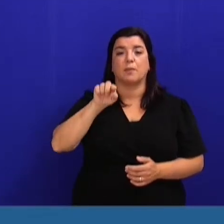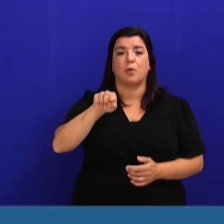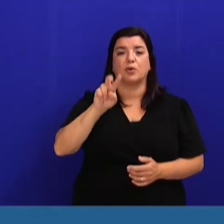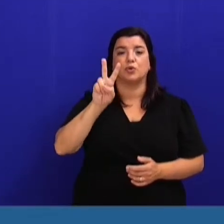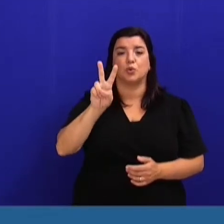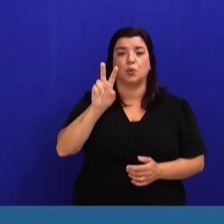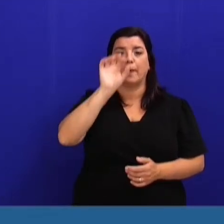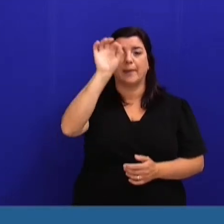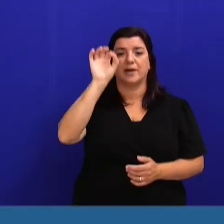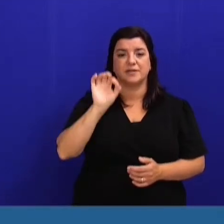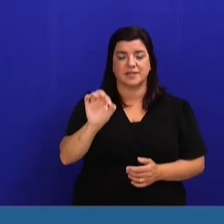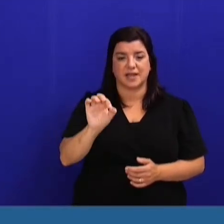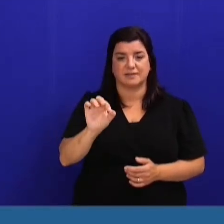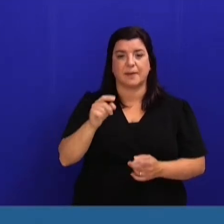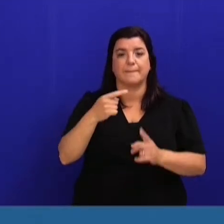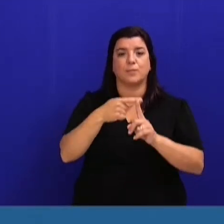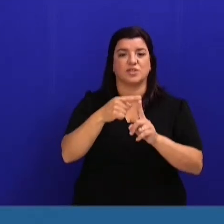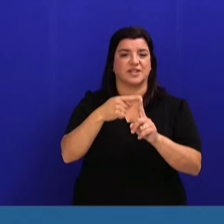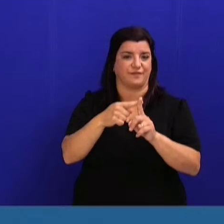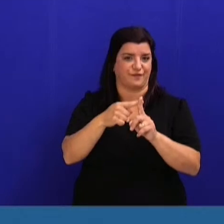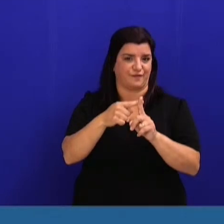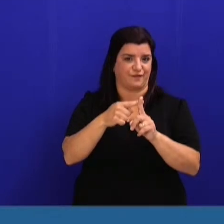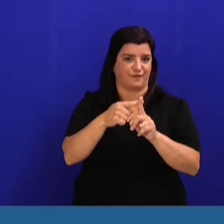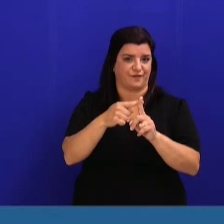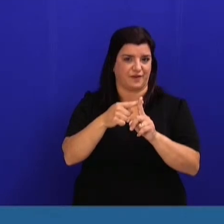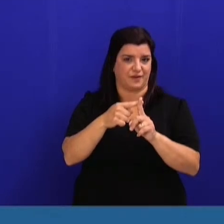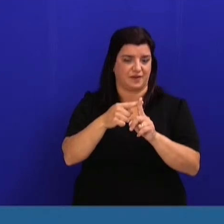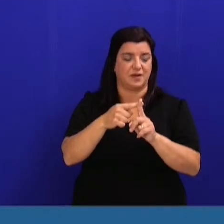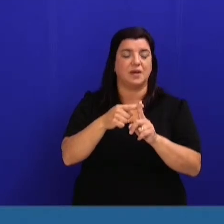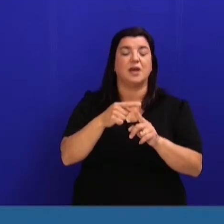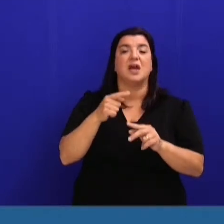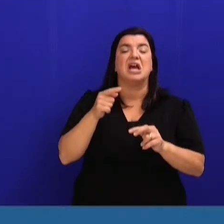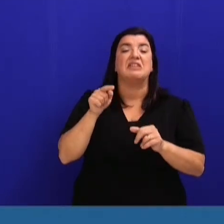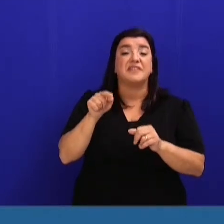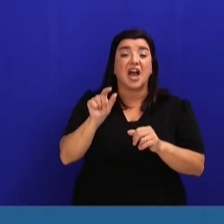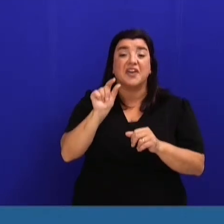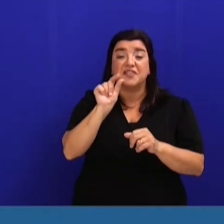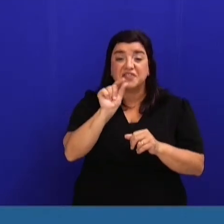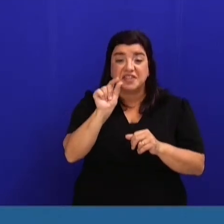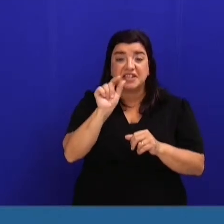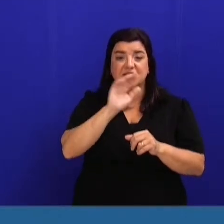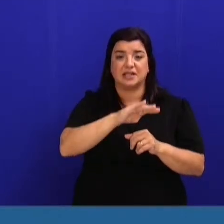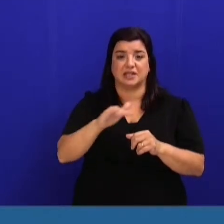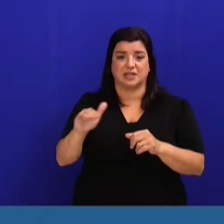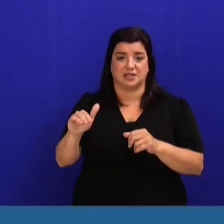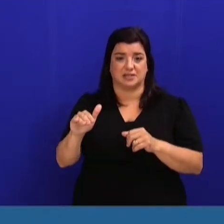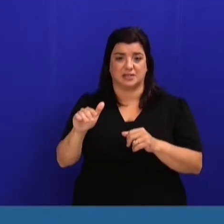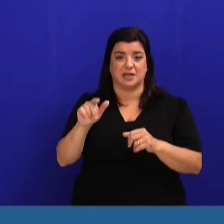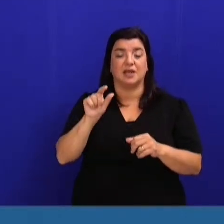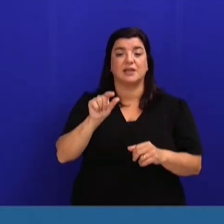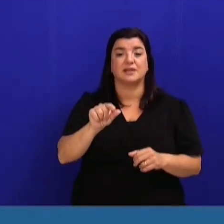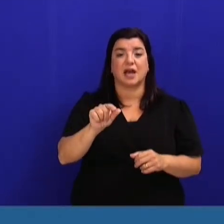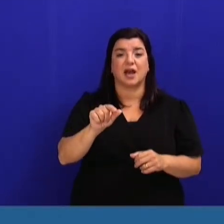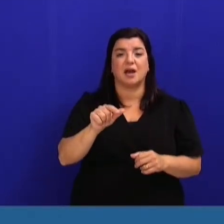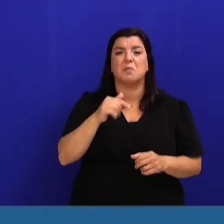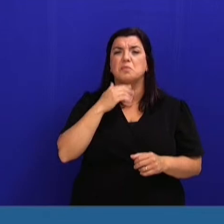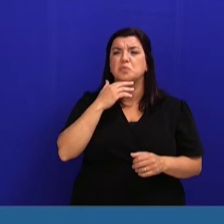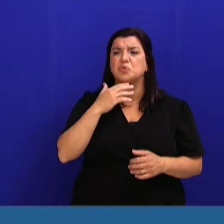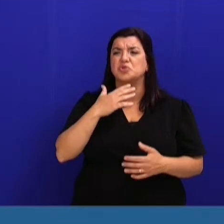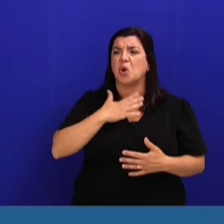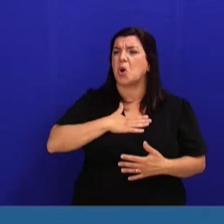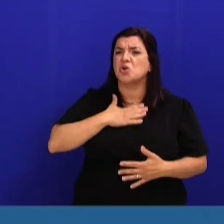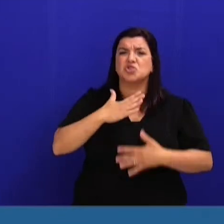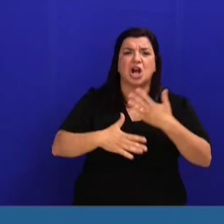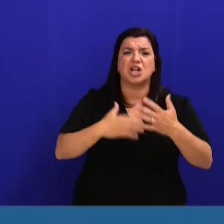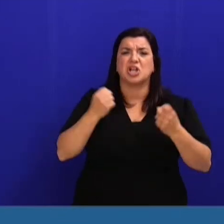pożittivi. U tajjeb ukoll narfu li dan il-ftit ukoll ma kinux każijiet li jkollhom sintomi qawwijin jew